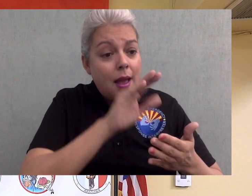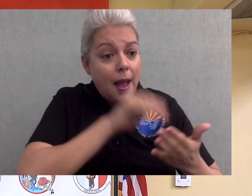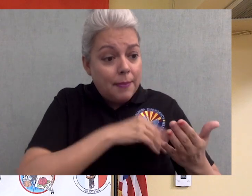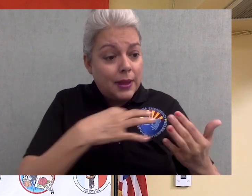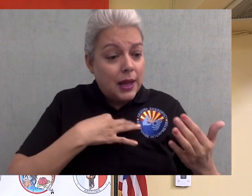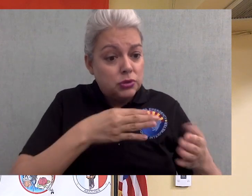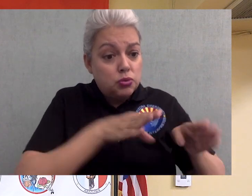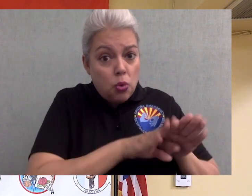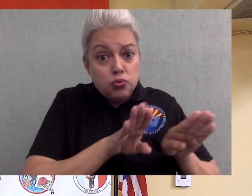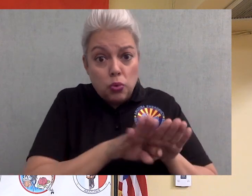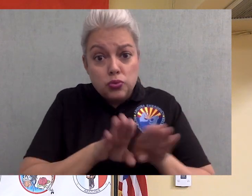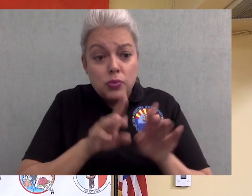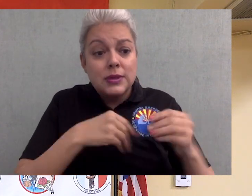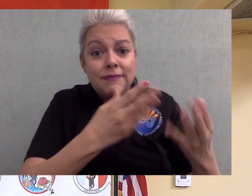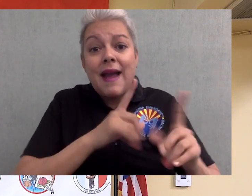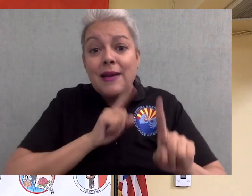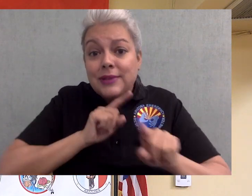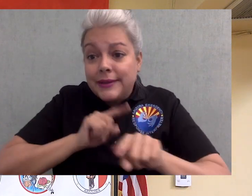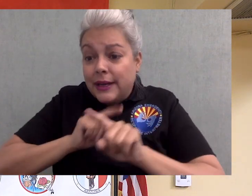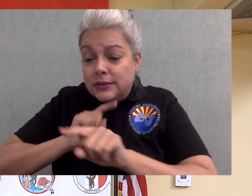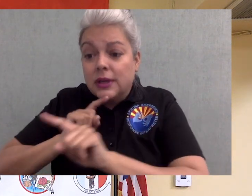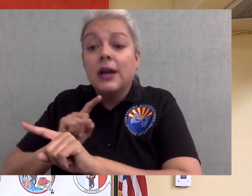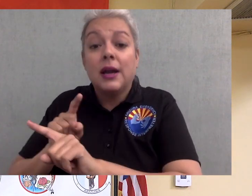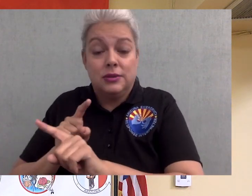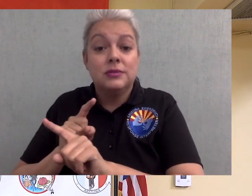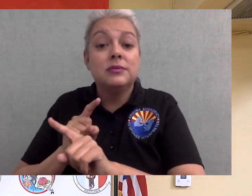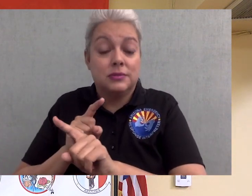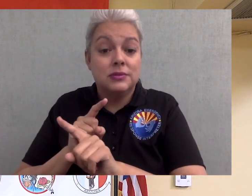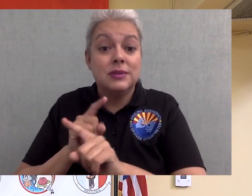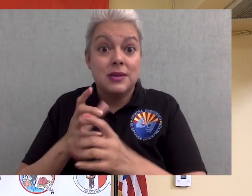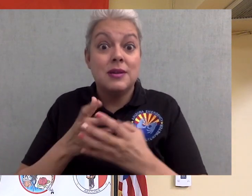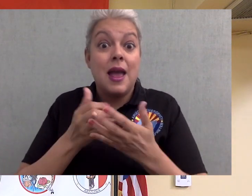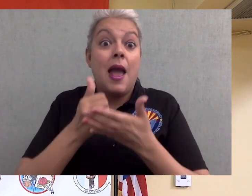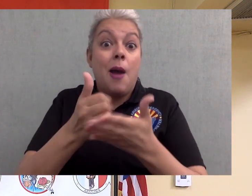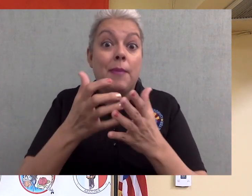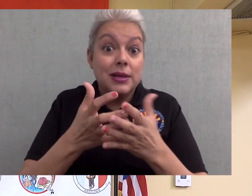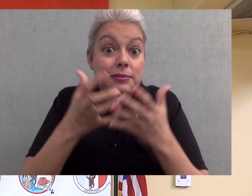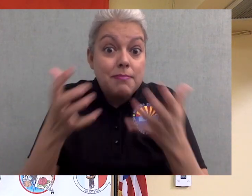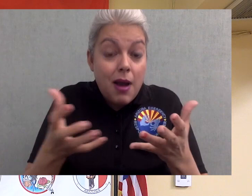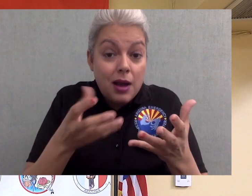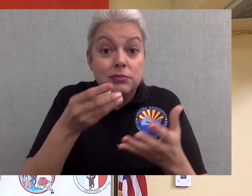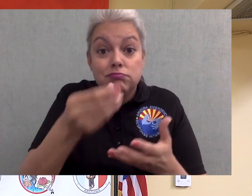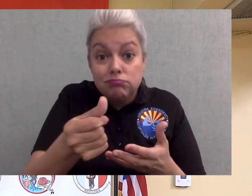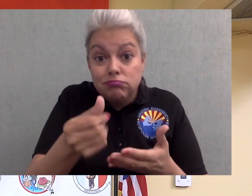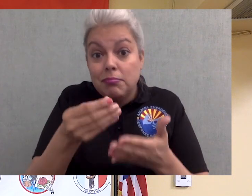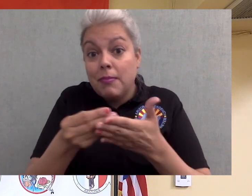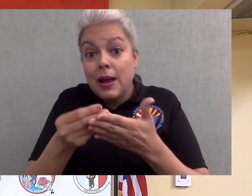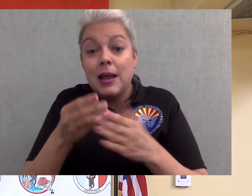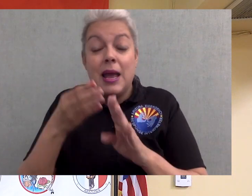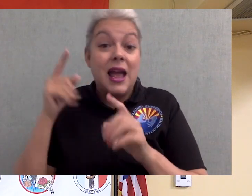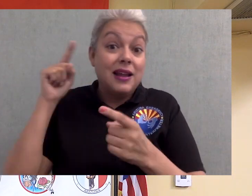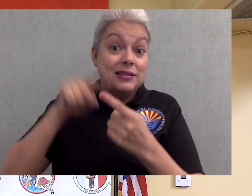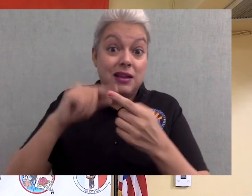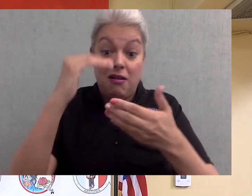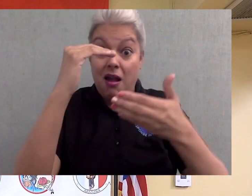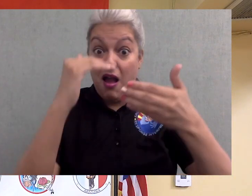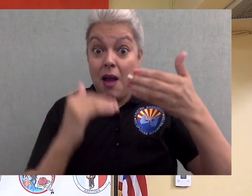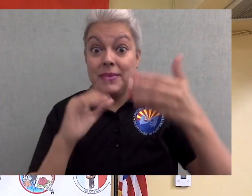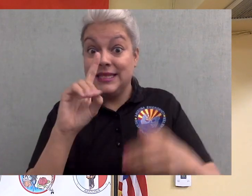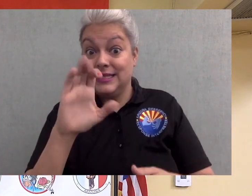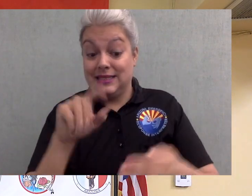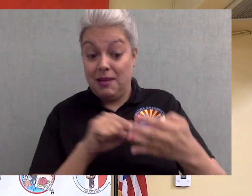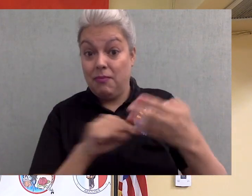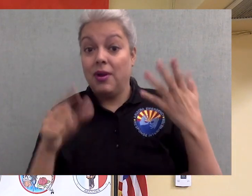close them up and provide any assistance possible until the end of December. So